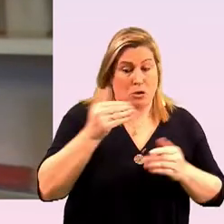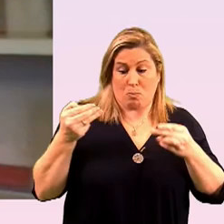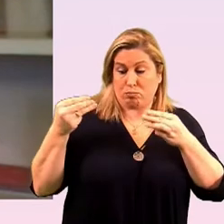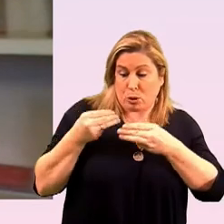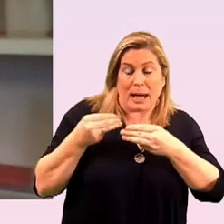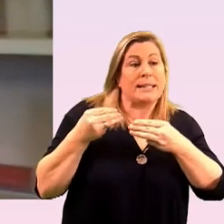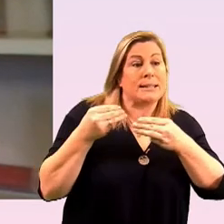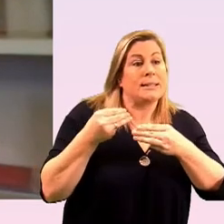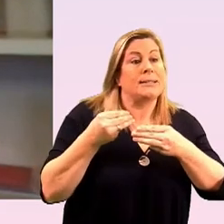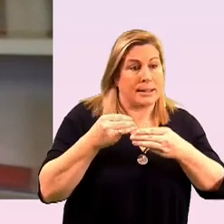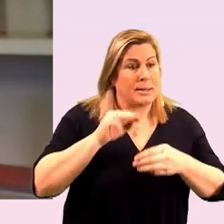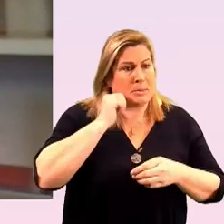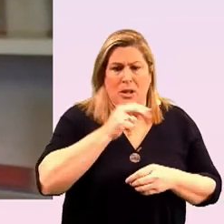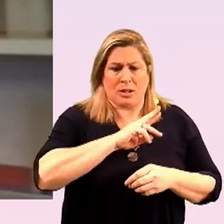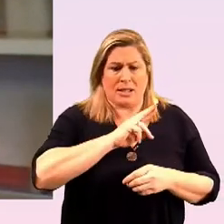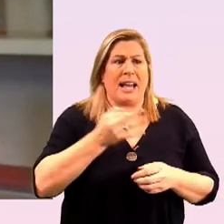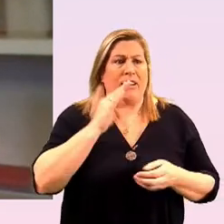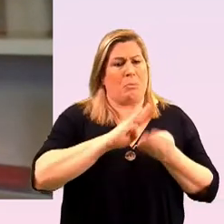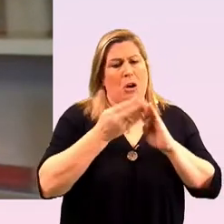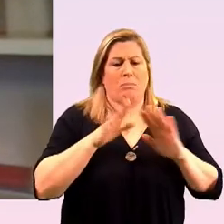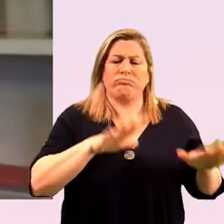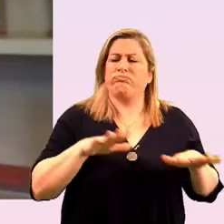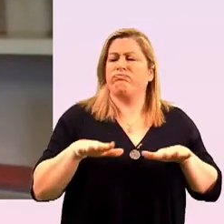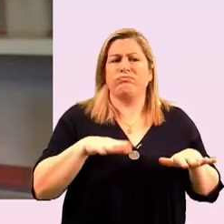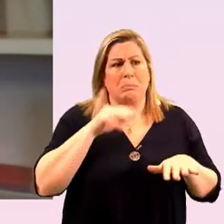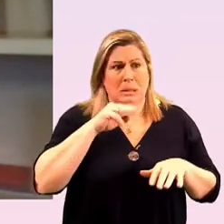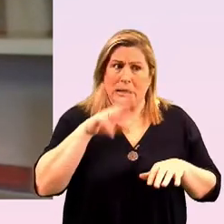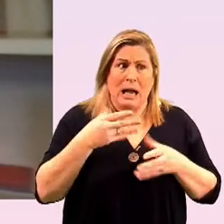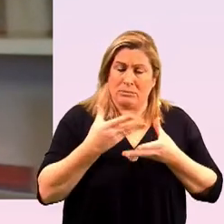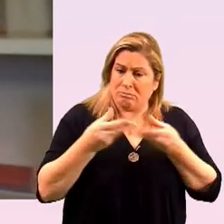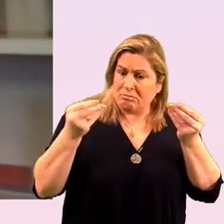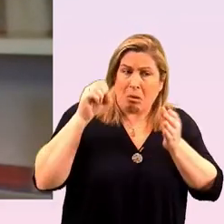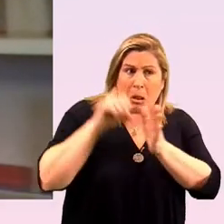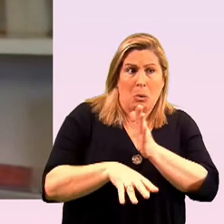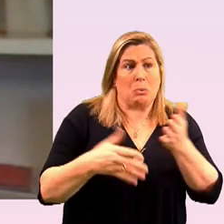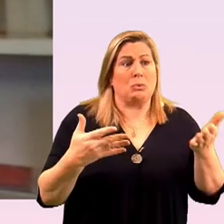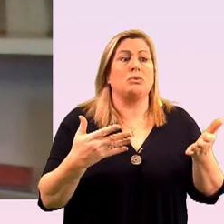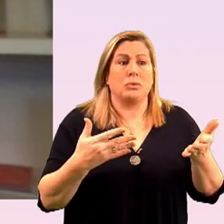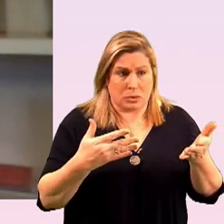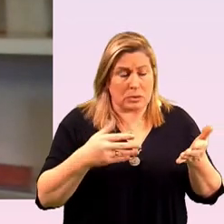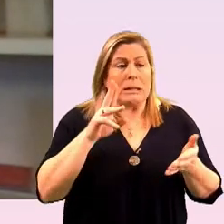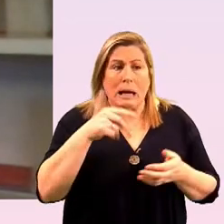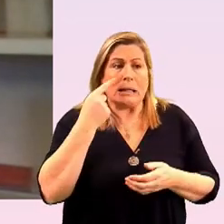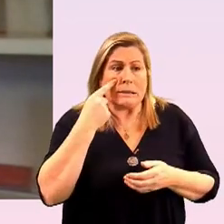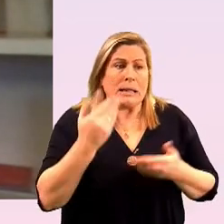fighting complacency. I kind of always conscious of that, you know. You can see how things can